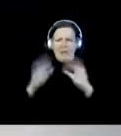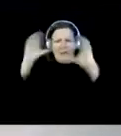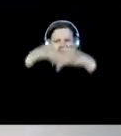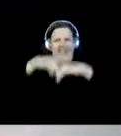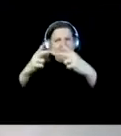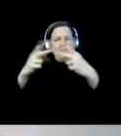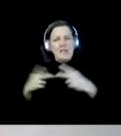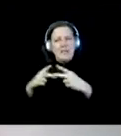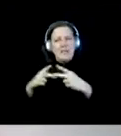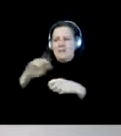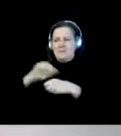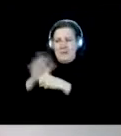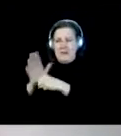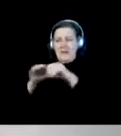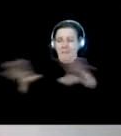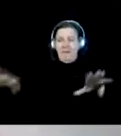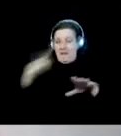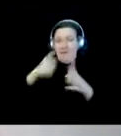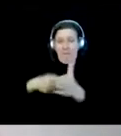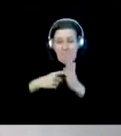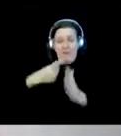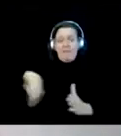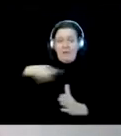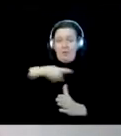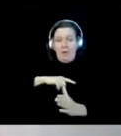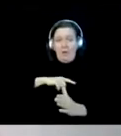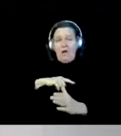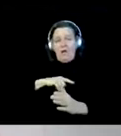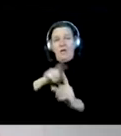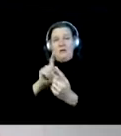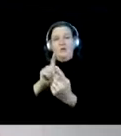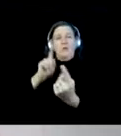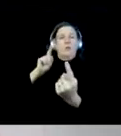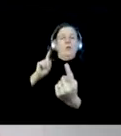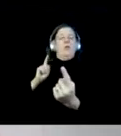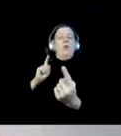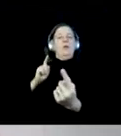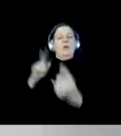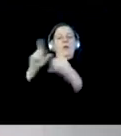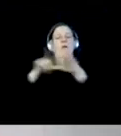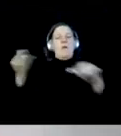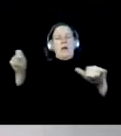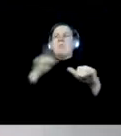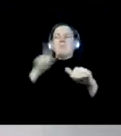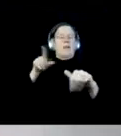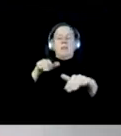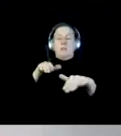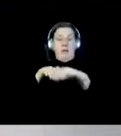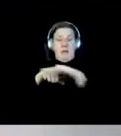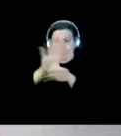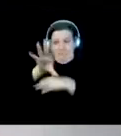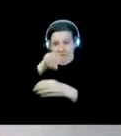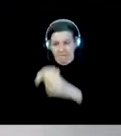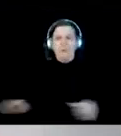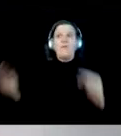was like literally a stepping back, and yet we almost stepped forward into even more and more stuff. And